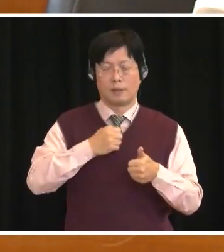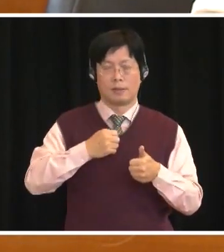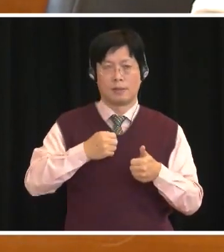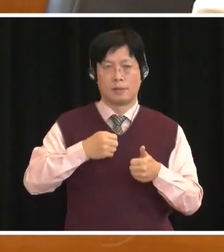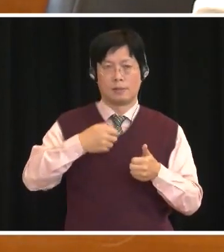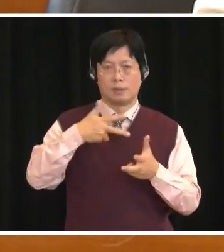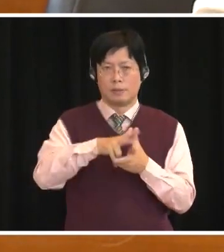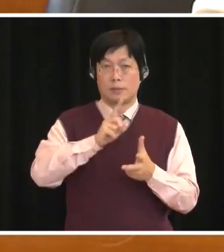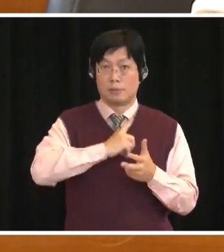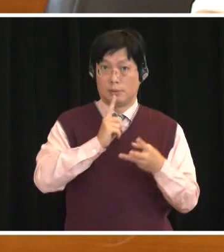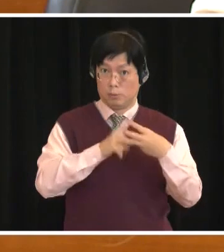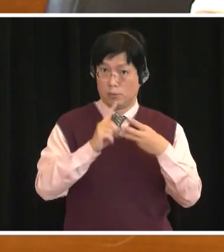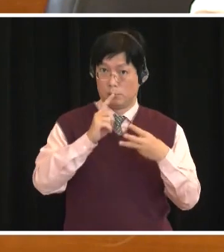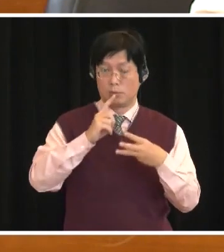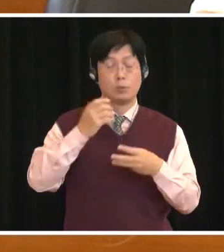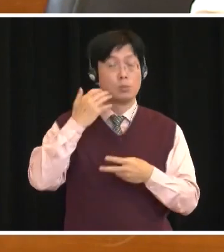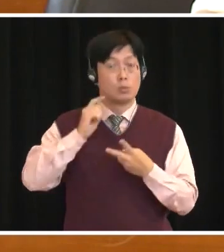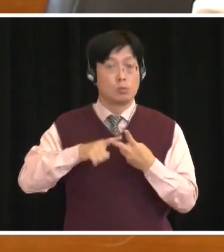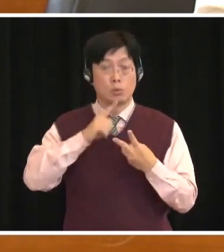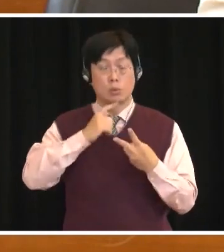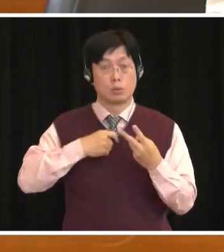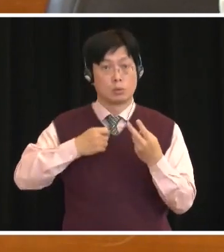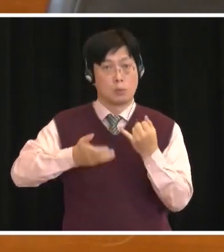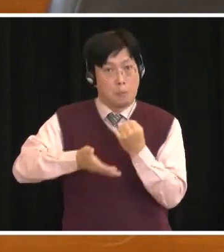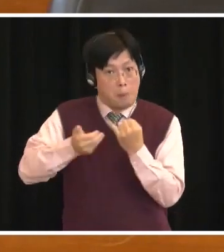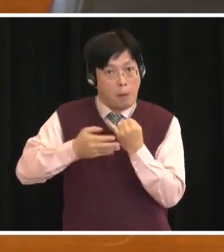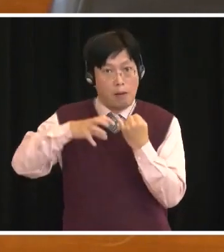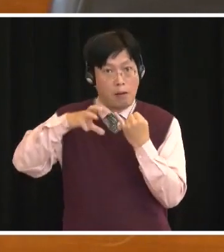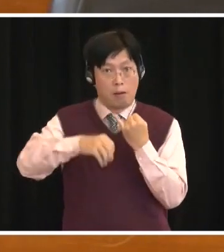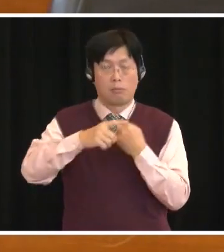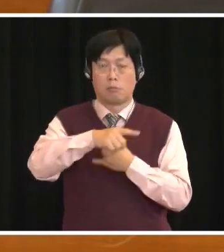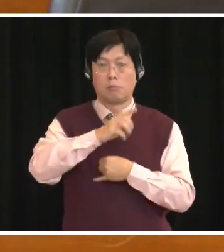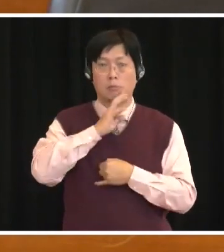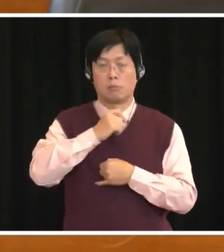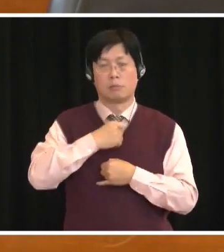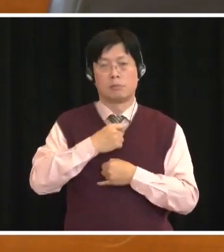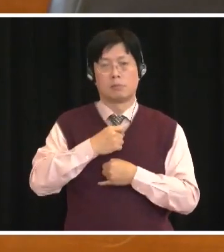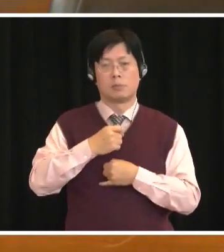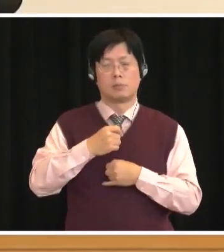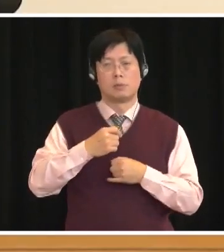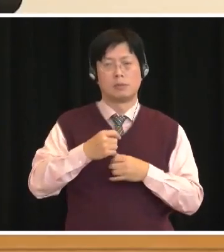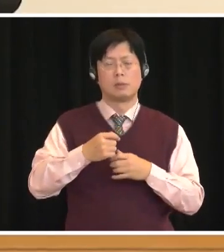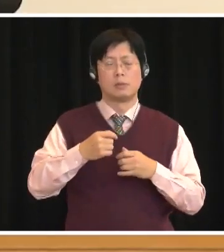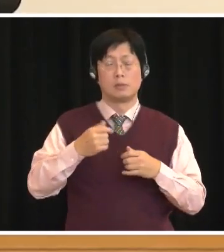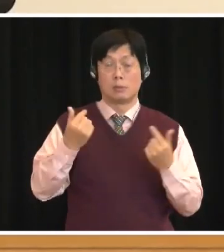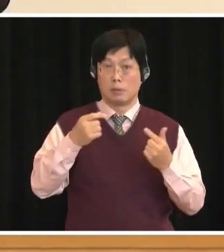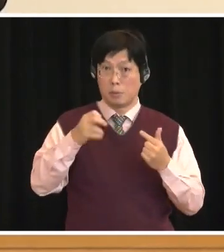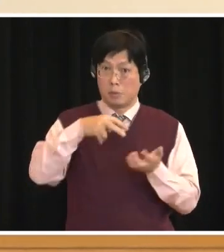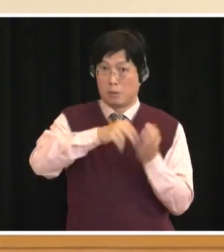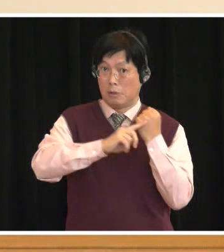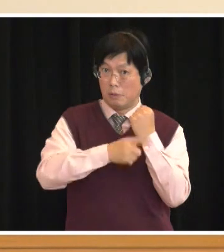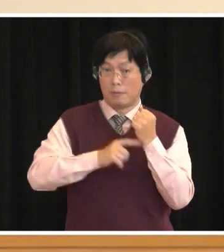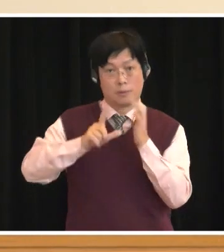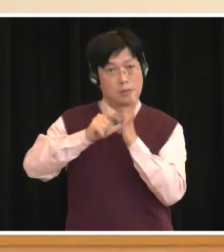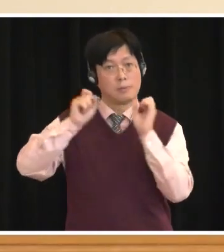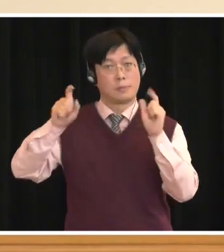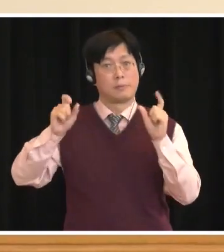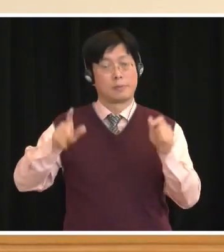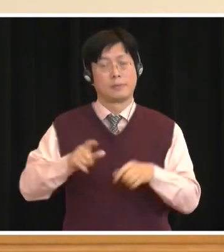governed by the Sexual Autonomy Obstruction Act, and